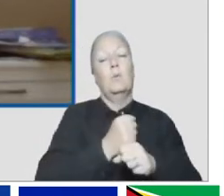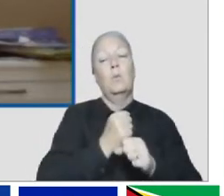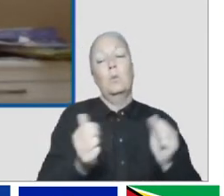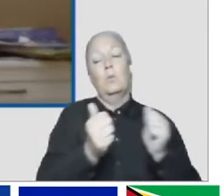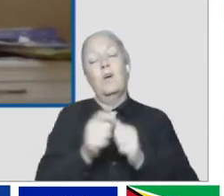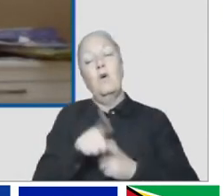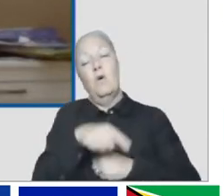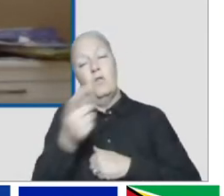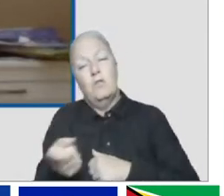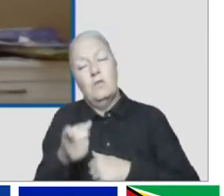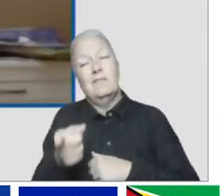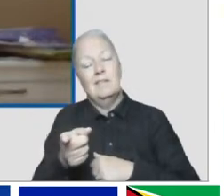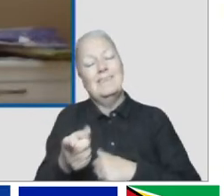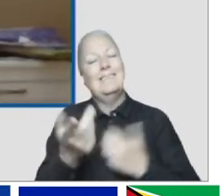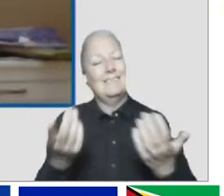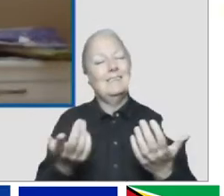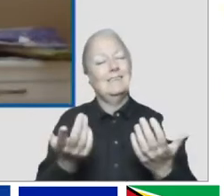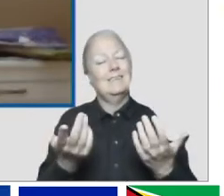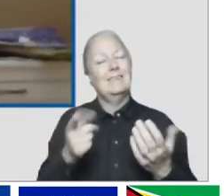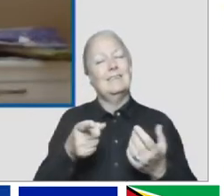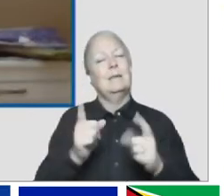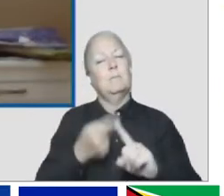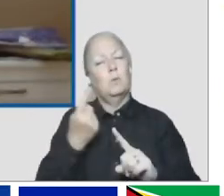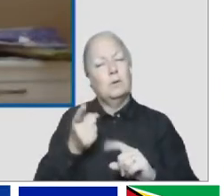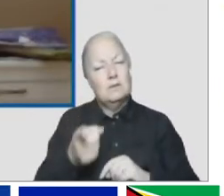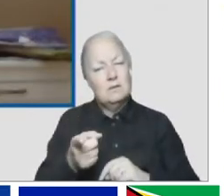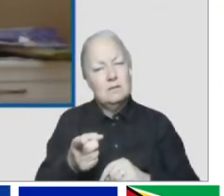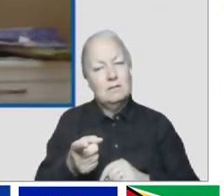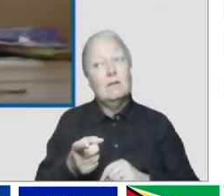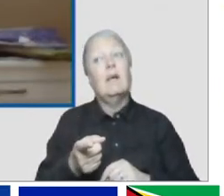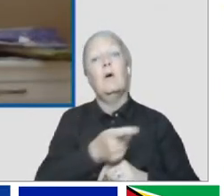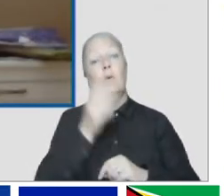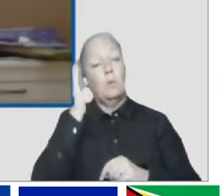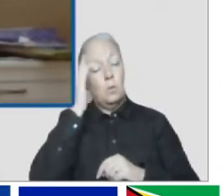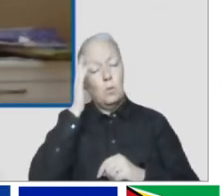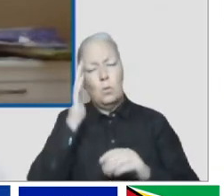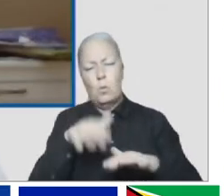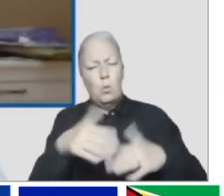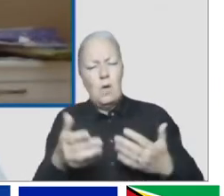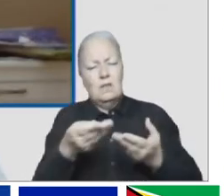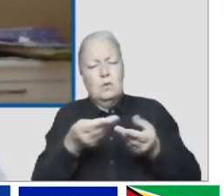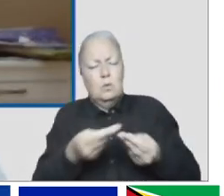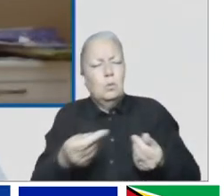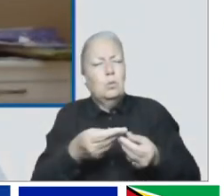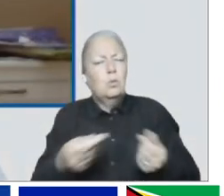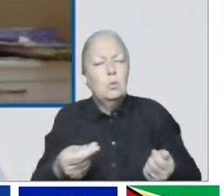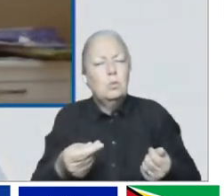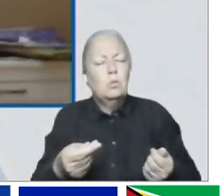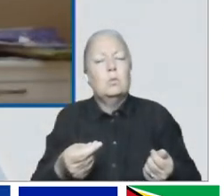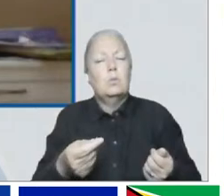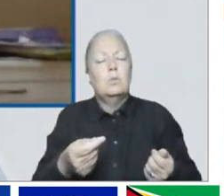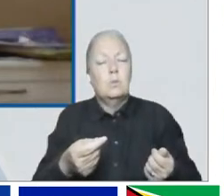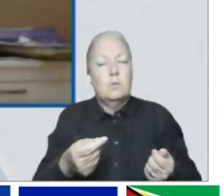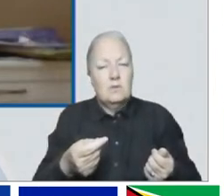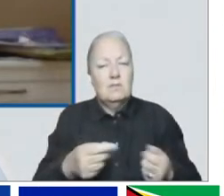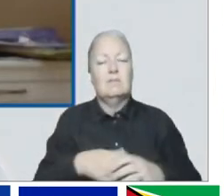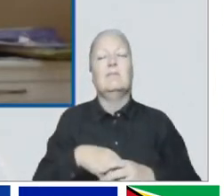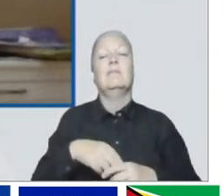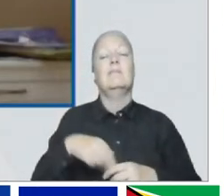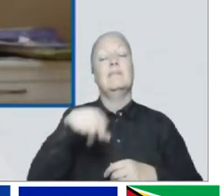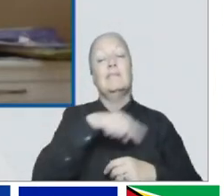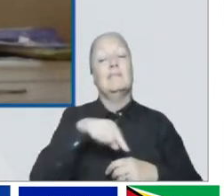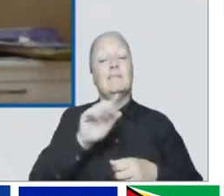solution is also informed by the various other actors who are involved there. They're involved in planning, they're involved in implementation, they're